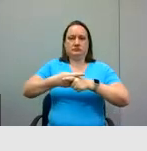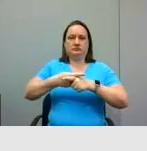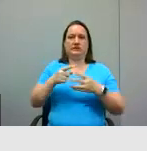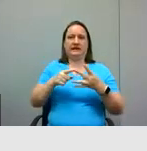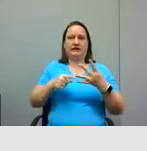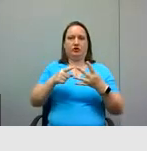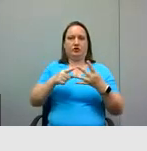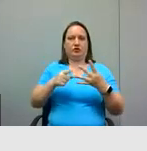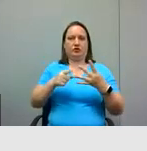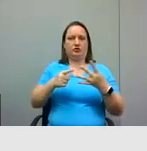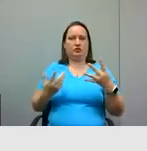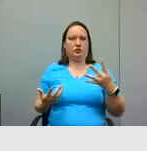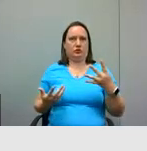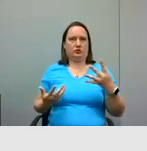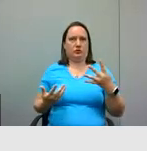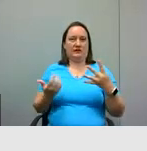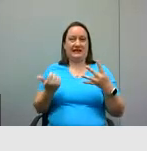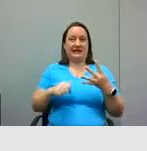that direction.